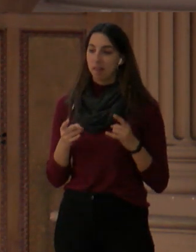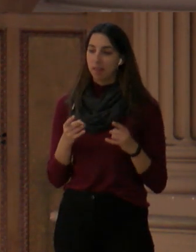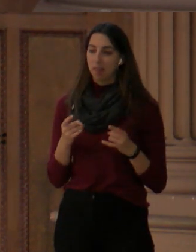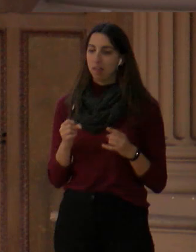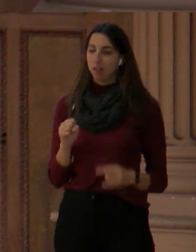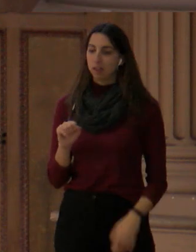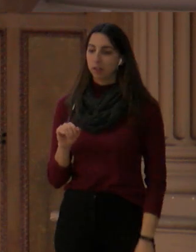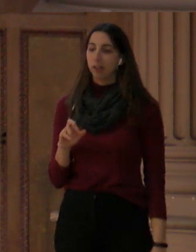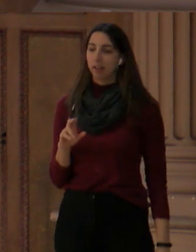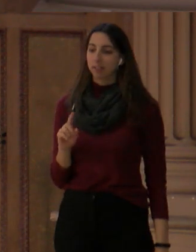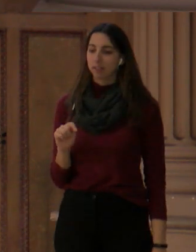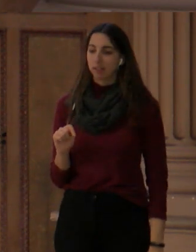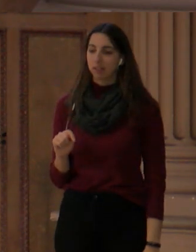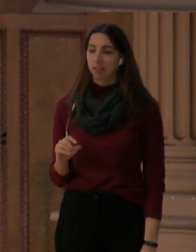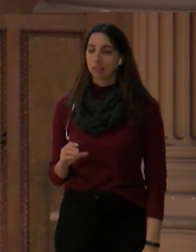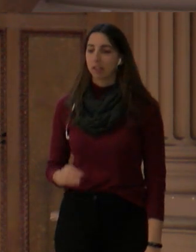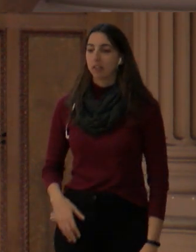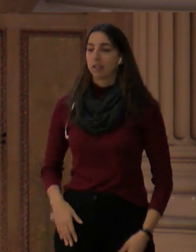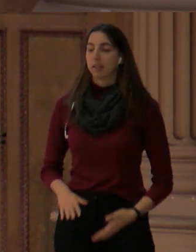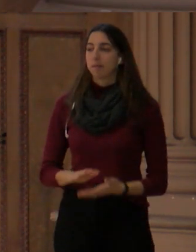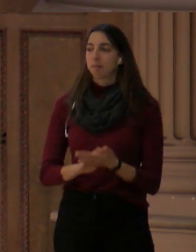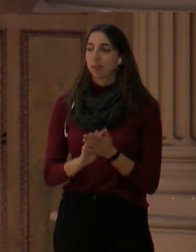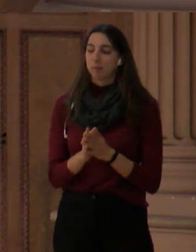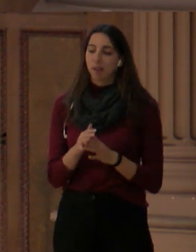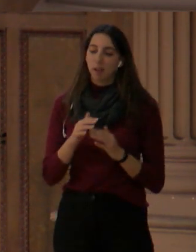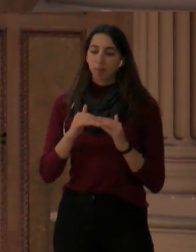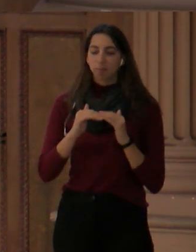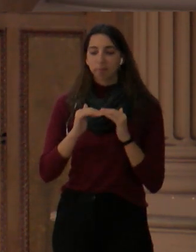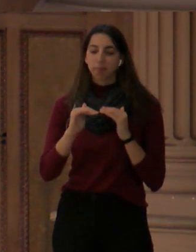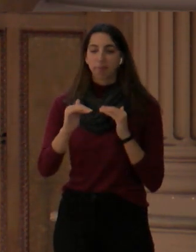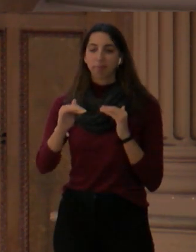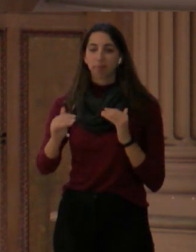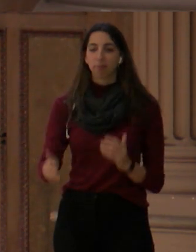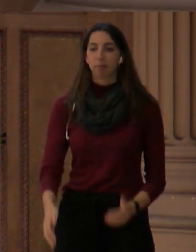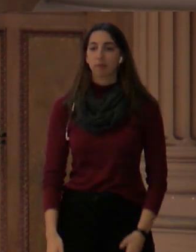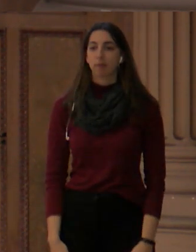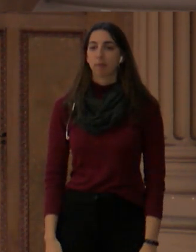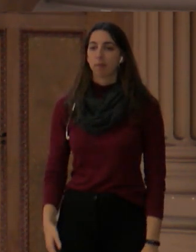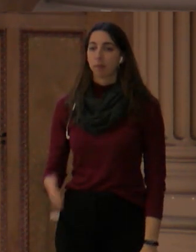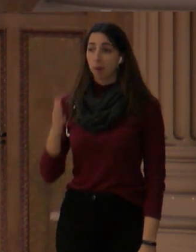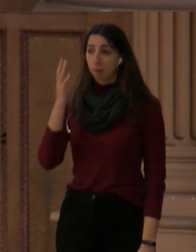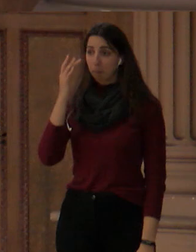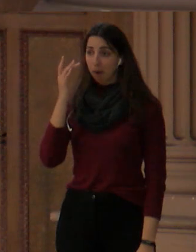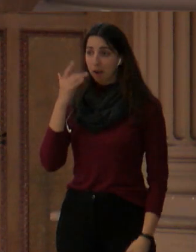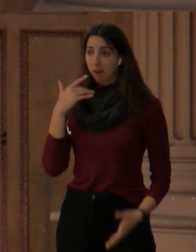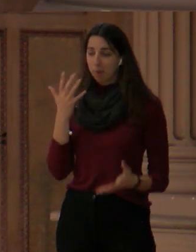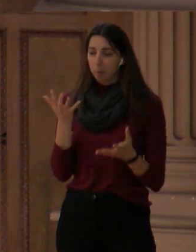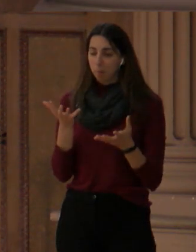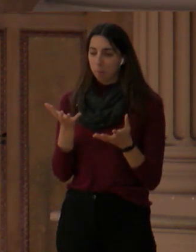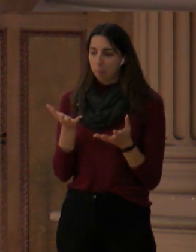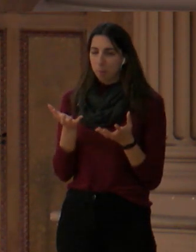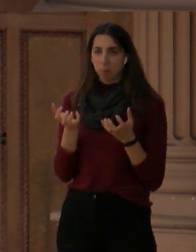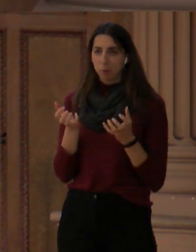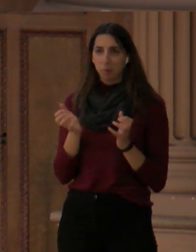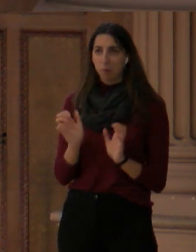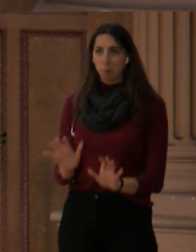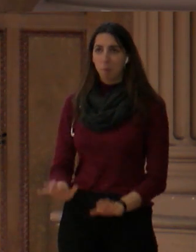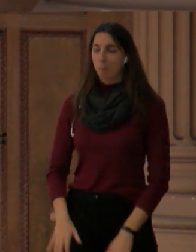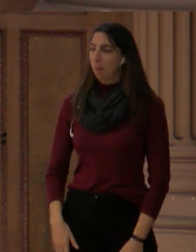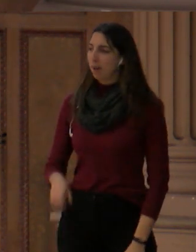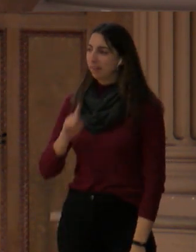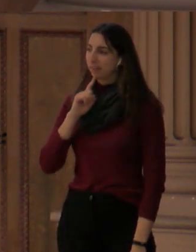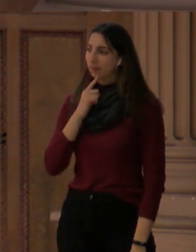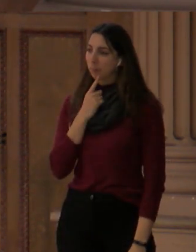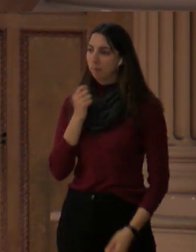You get kind of like meh about everything because we don't want to get too into anything because we'll be disappointed. So everything becomes an eye